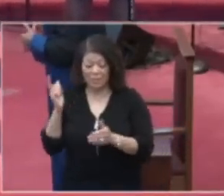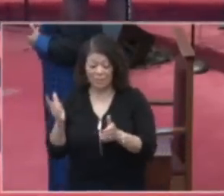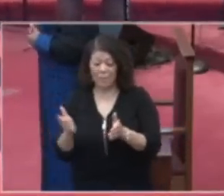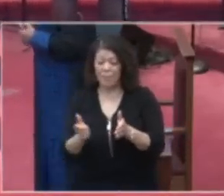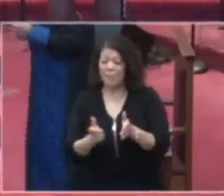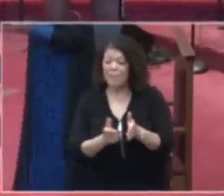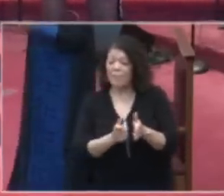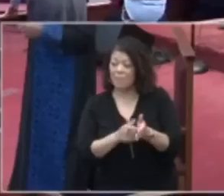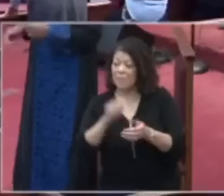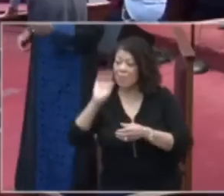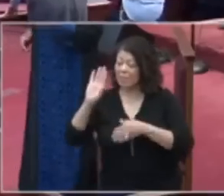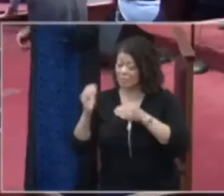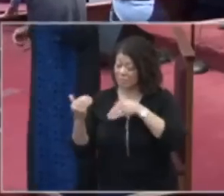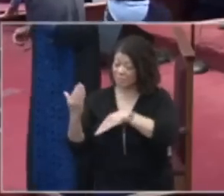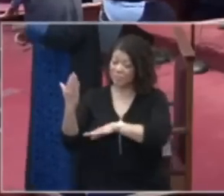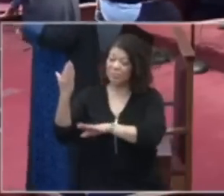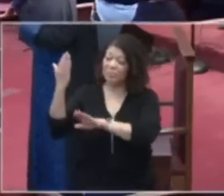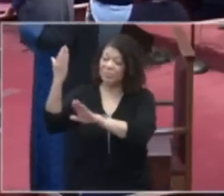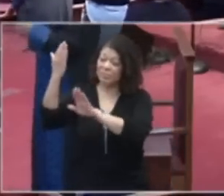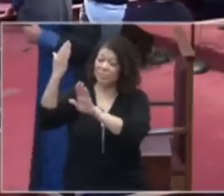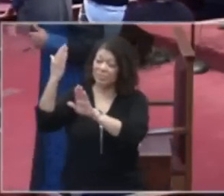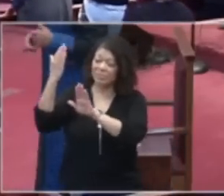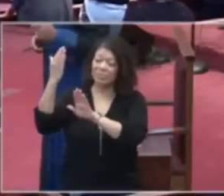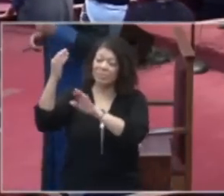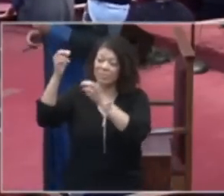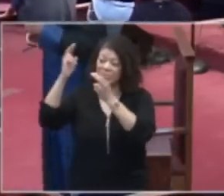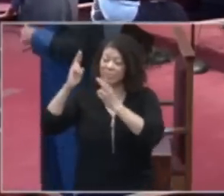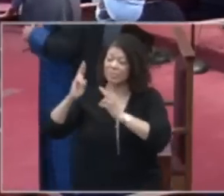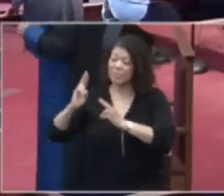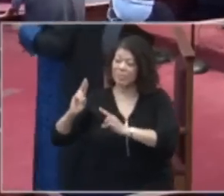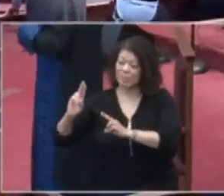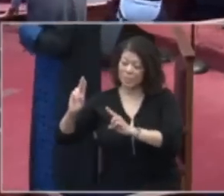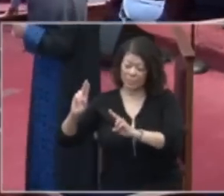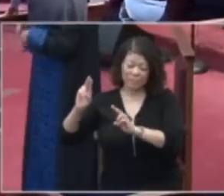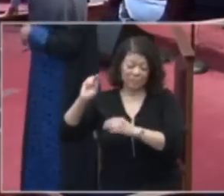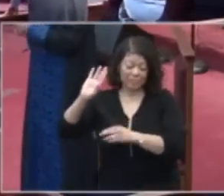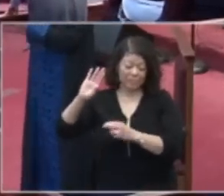they see is you, Lord.